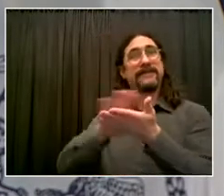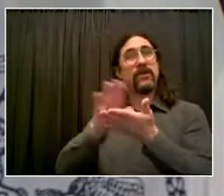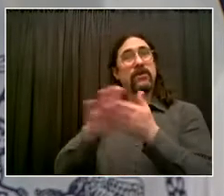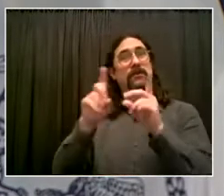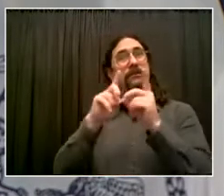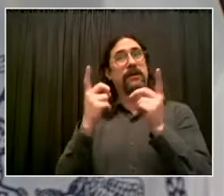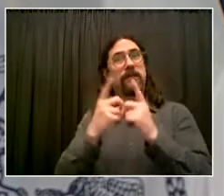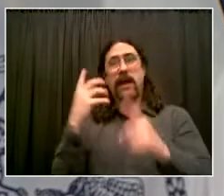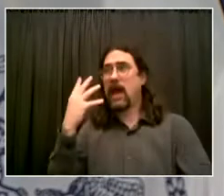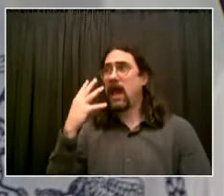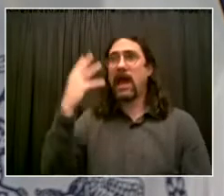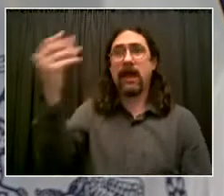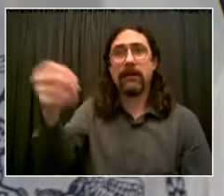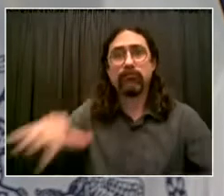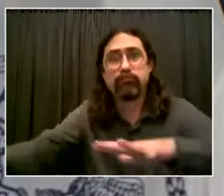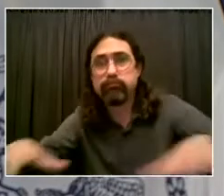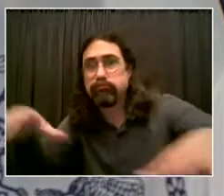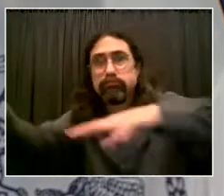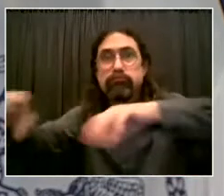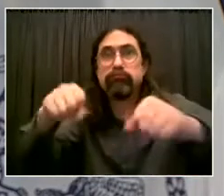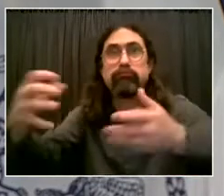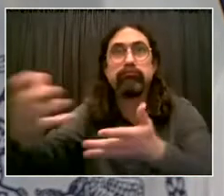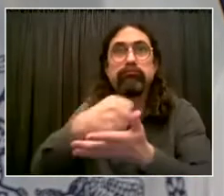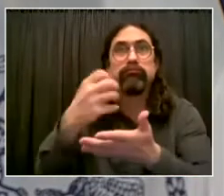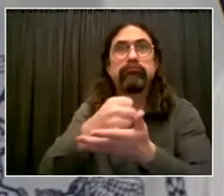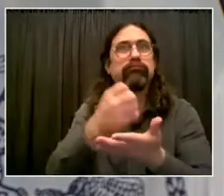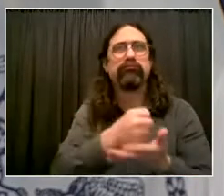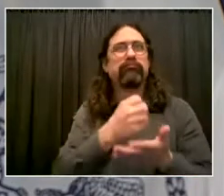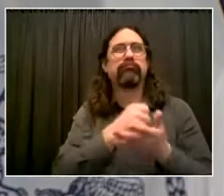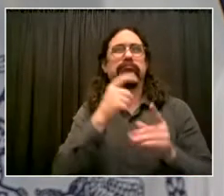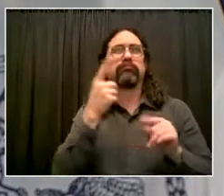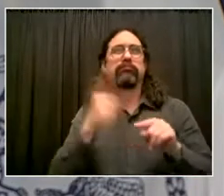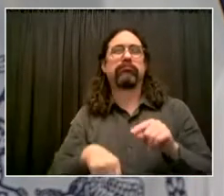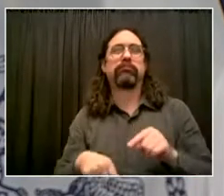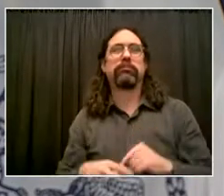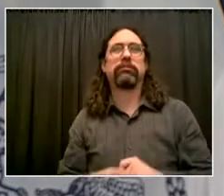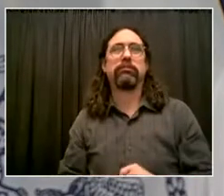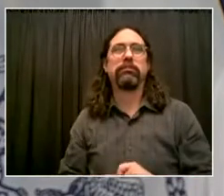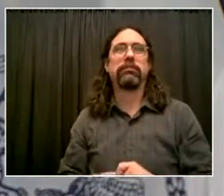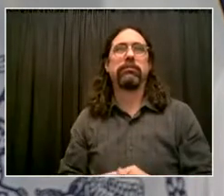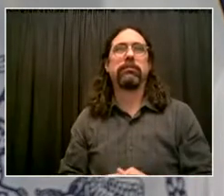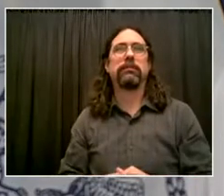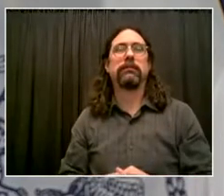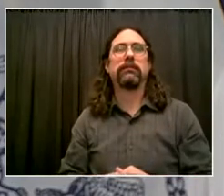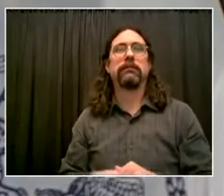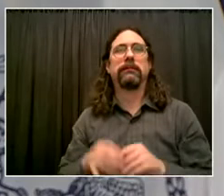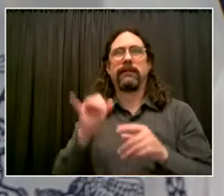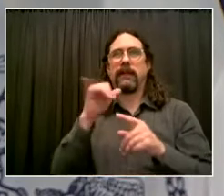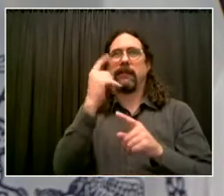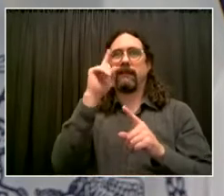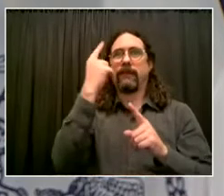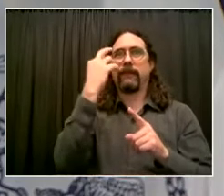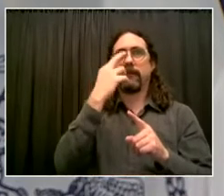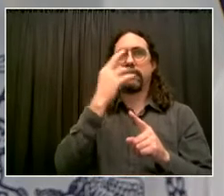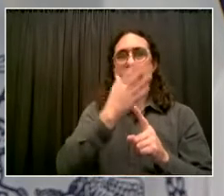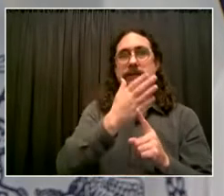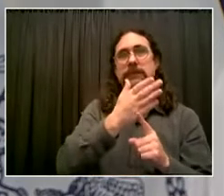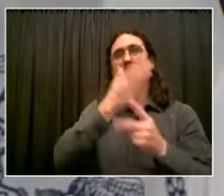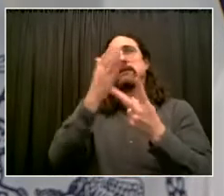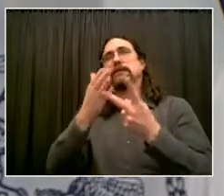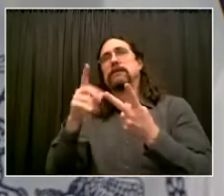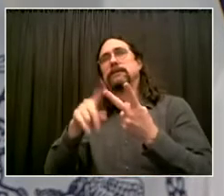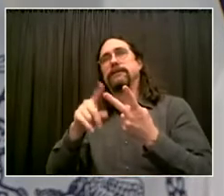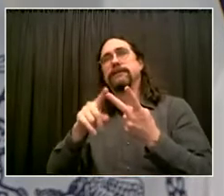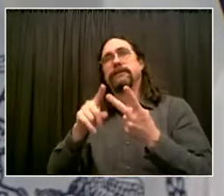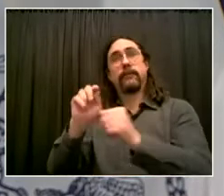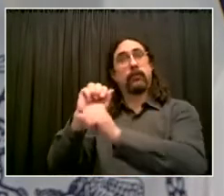we've all been living through it and trying to deal with it. But we went through a moment unlike anything any of us have experienced in our lives, where all of